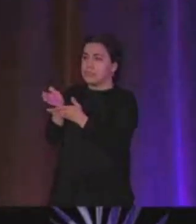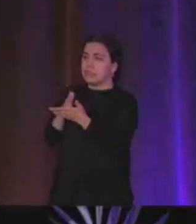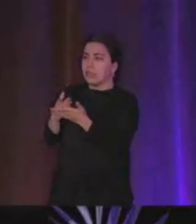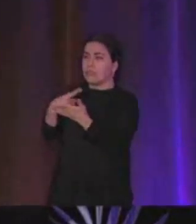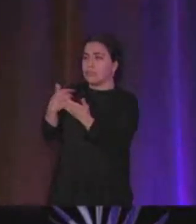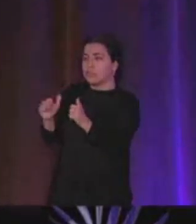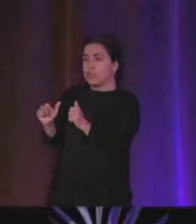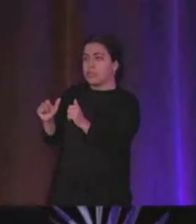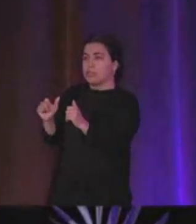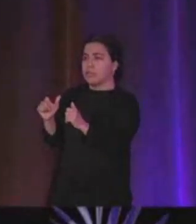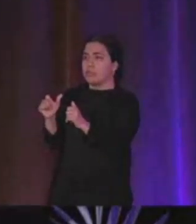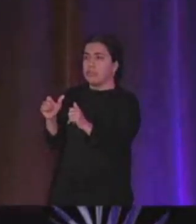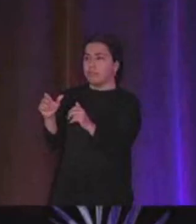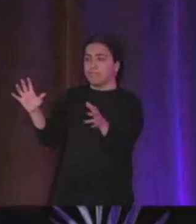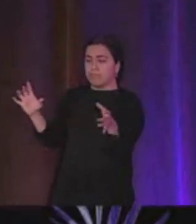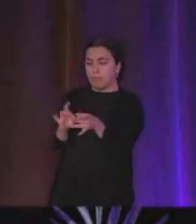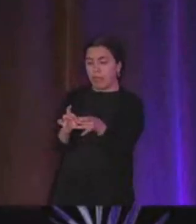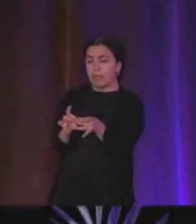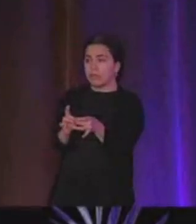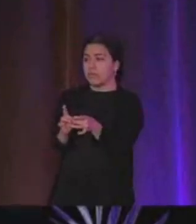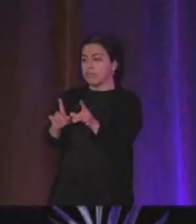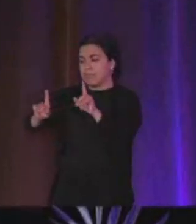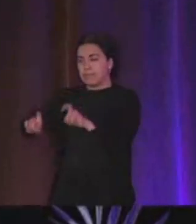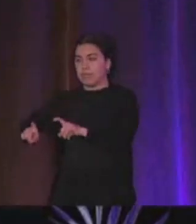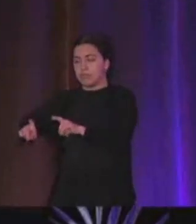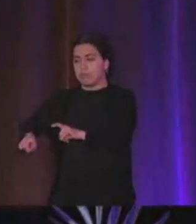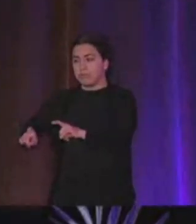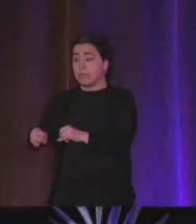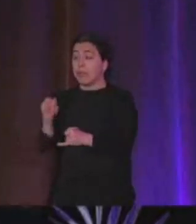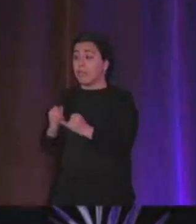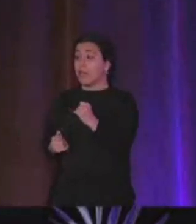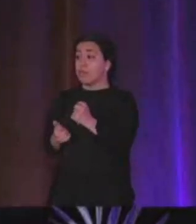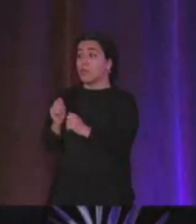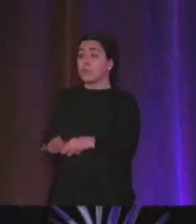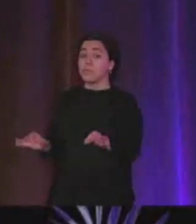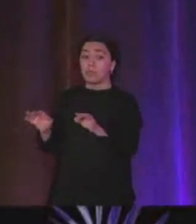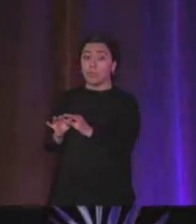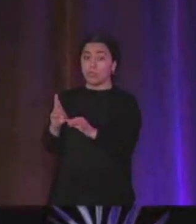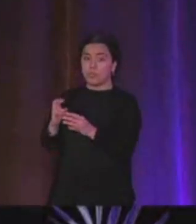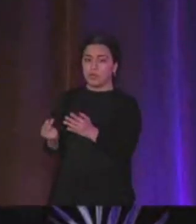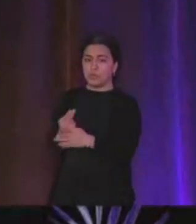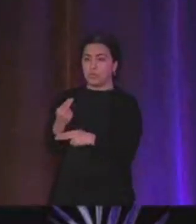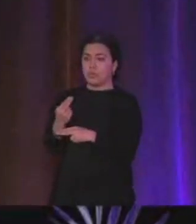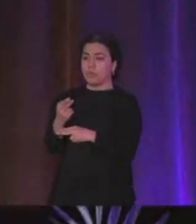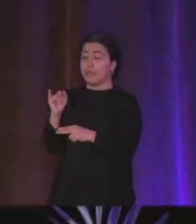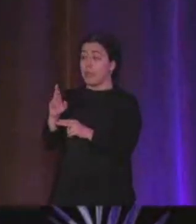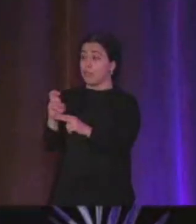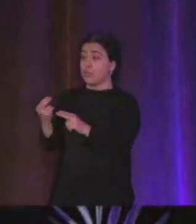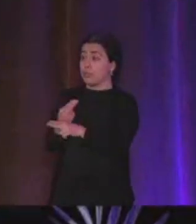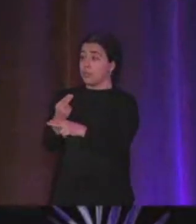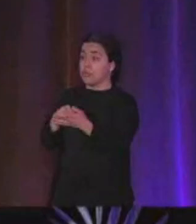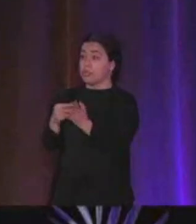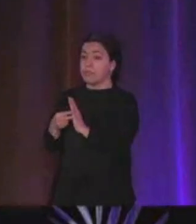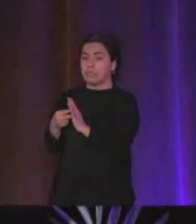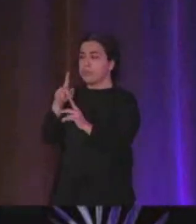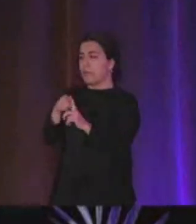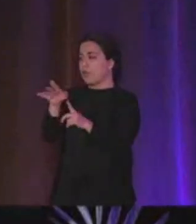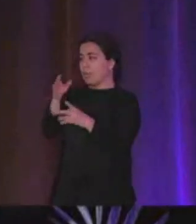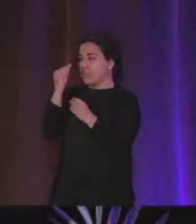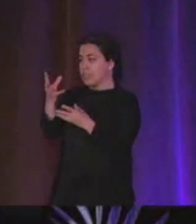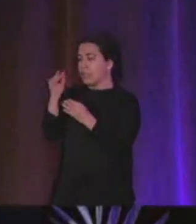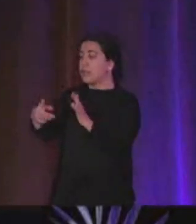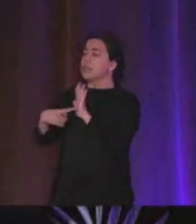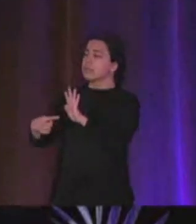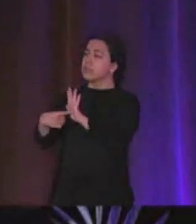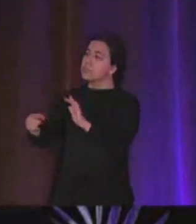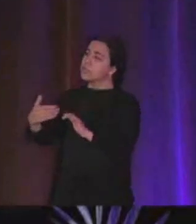play with. The last and the most important is reusing. When I say the reusing, it's reusing about the data. For example, you